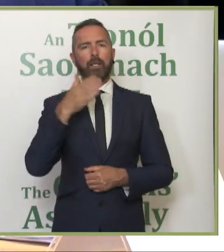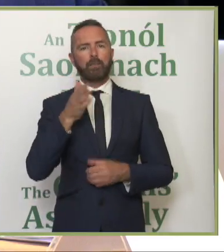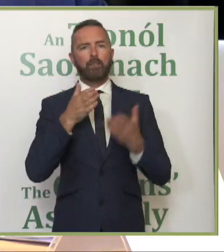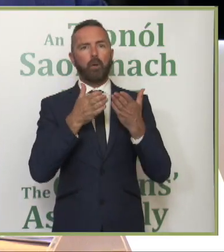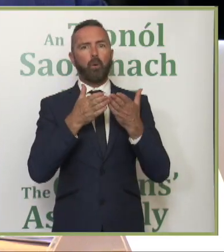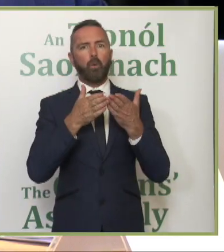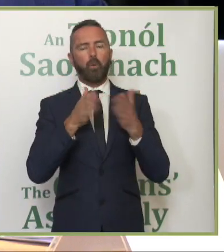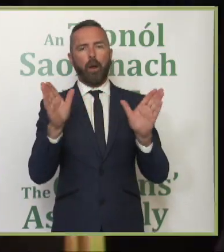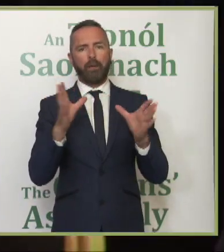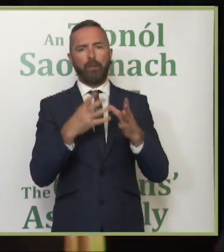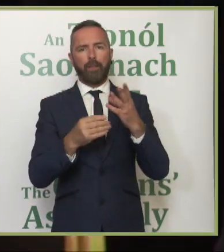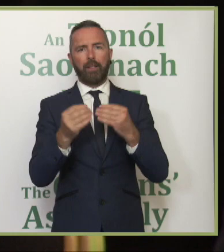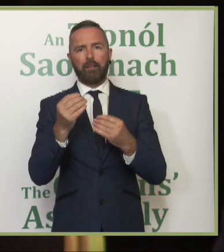prevention,